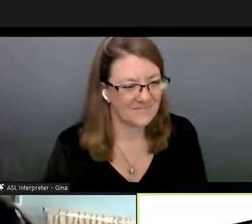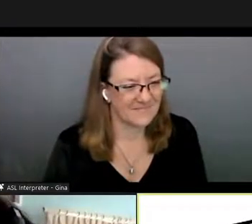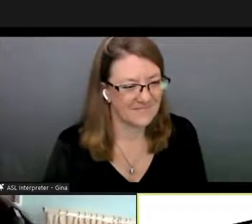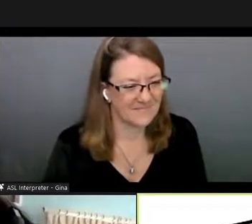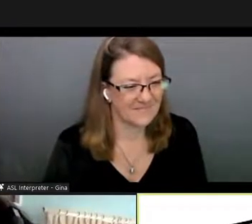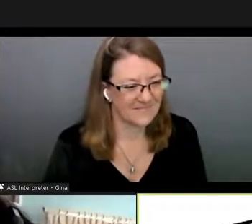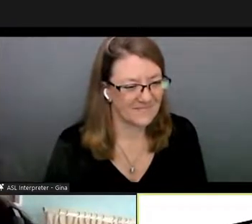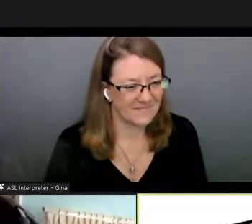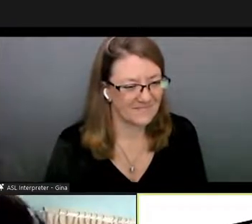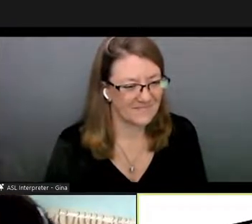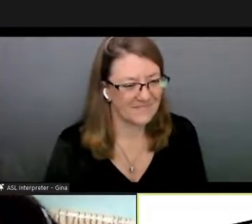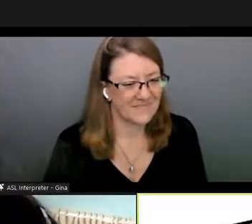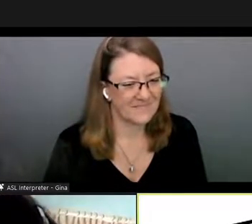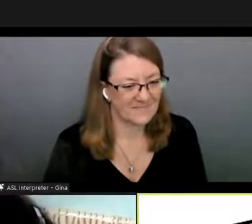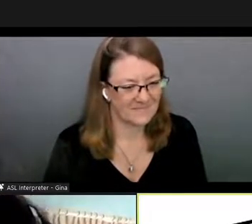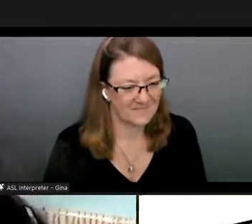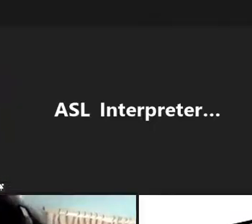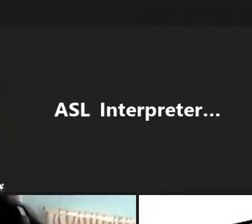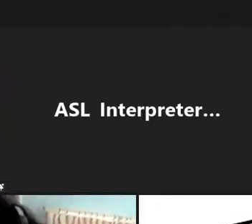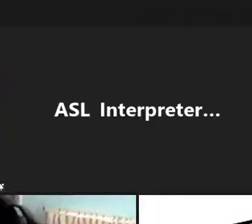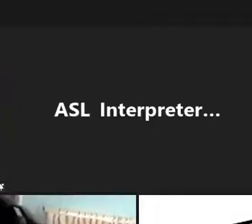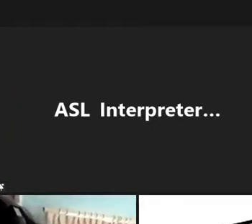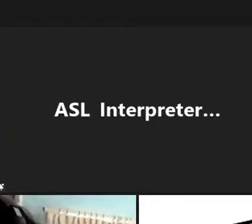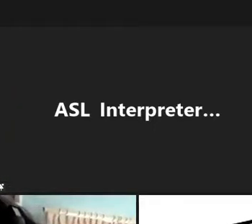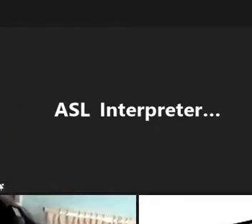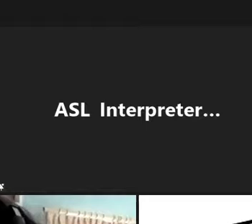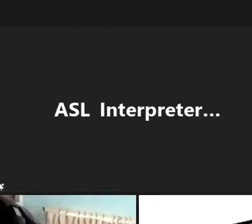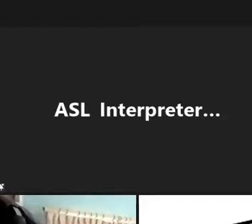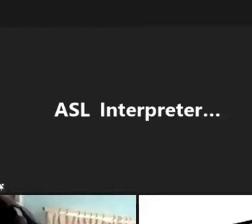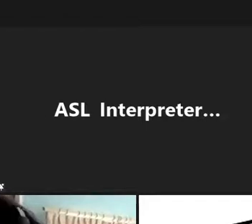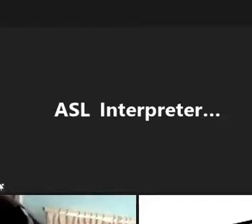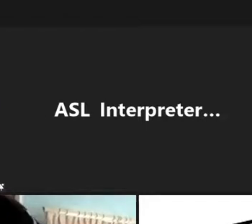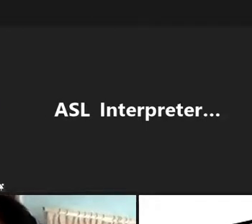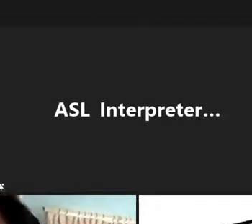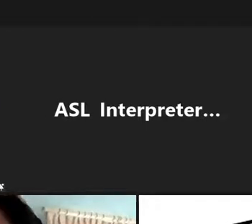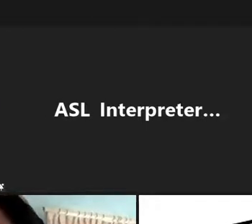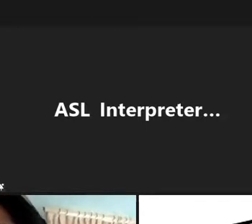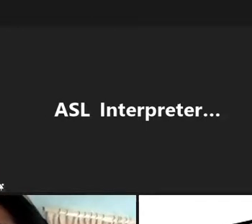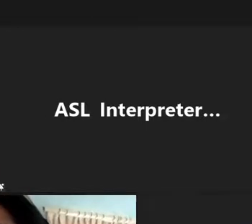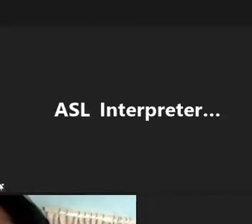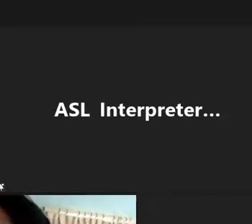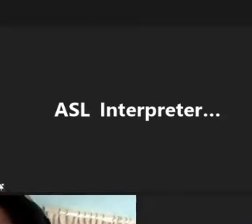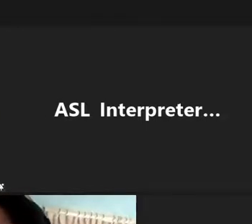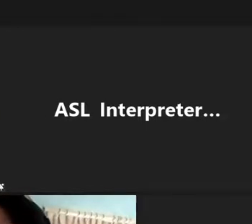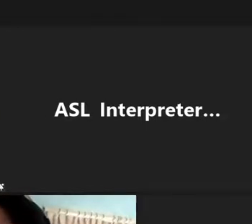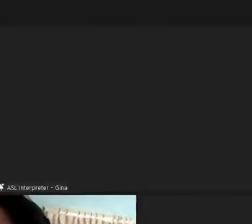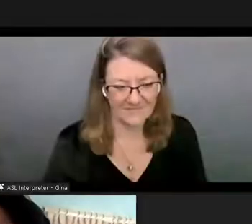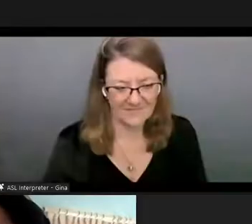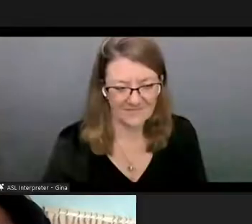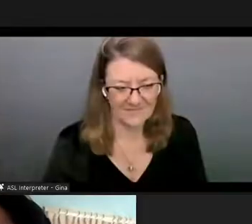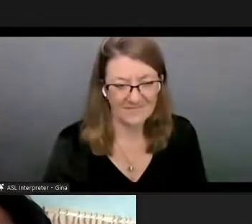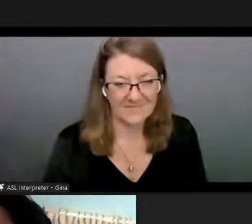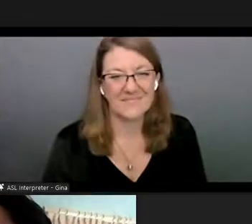thank you caroline and again thank you to our interpreters um